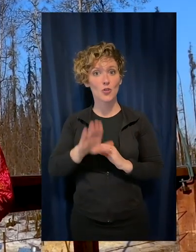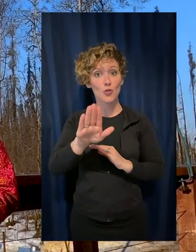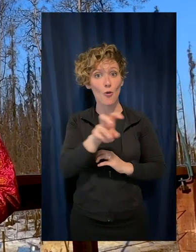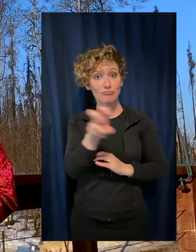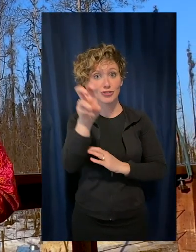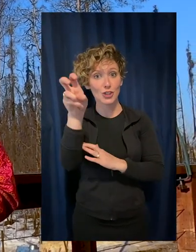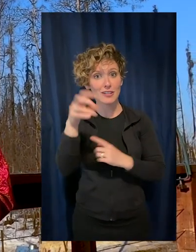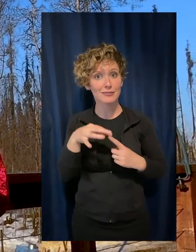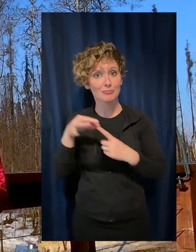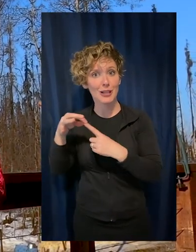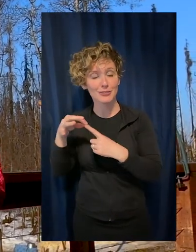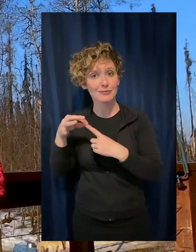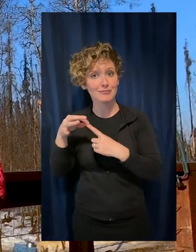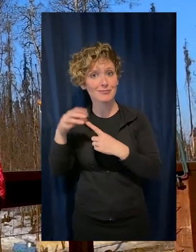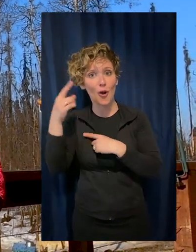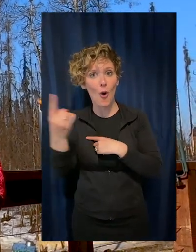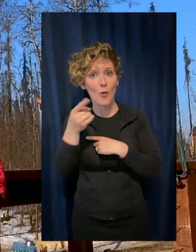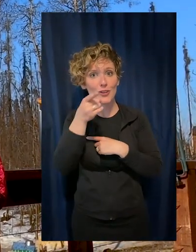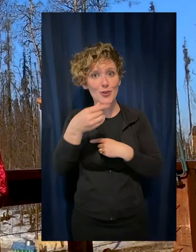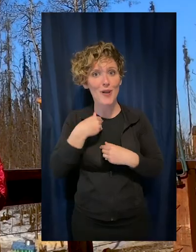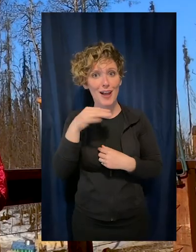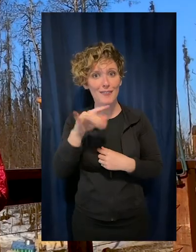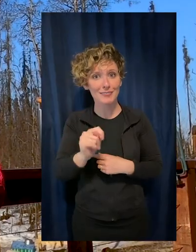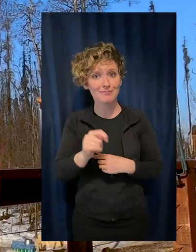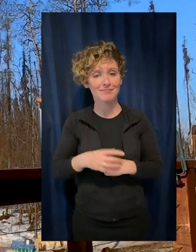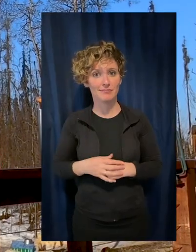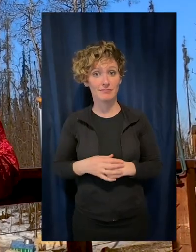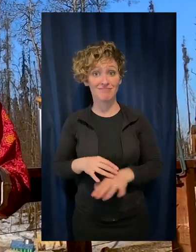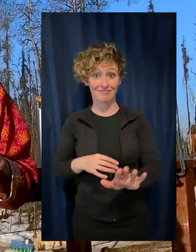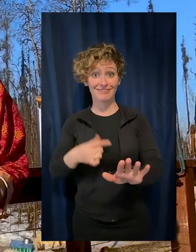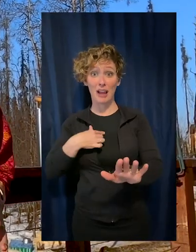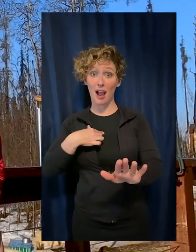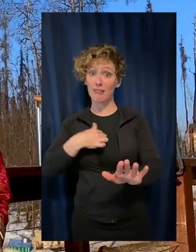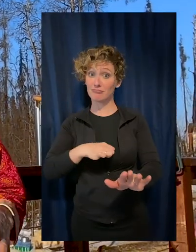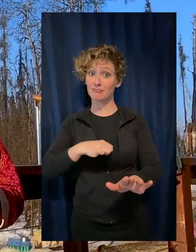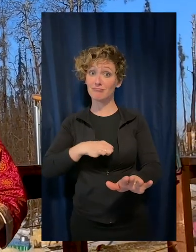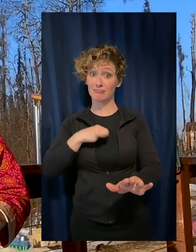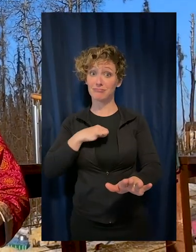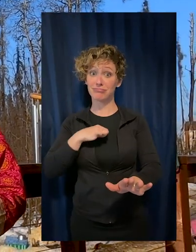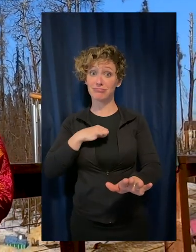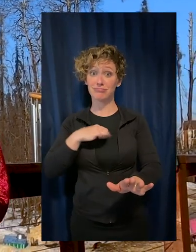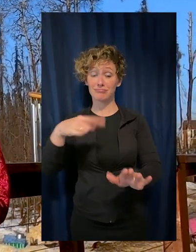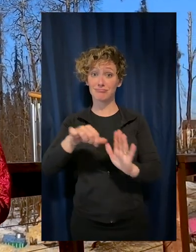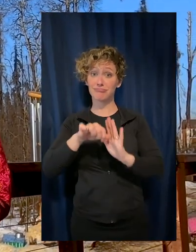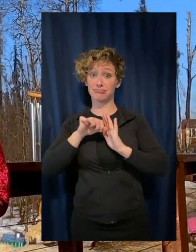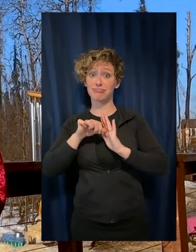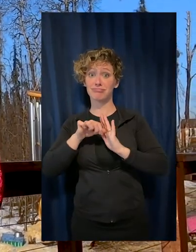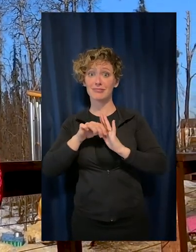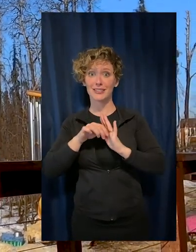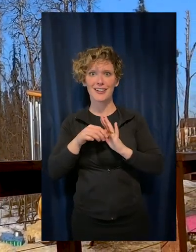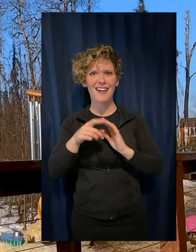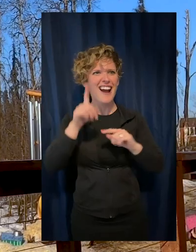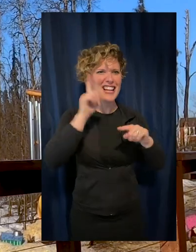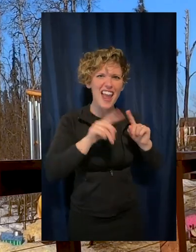individual. And I've got to say, I'm impressed. I'm impressed that we're doing graduation virtually when we can't do it